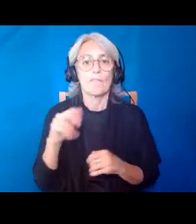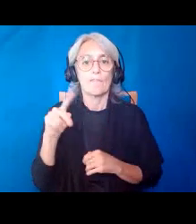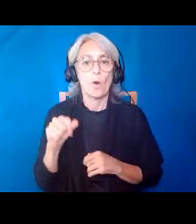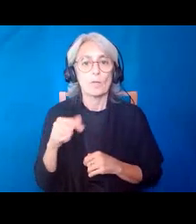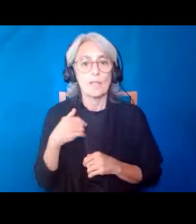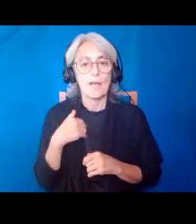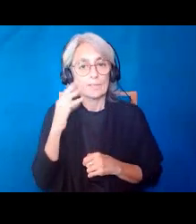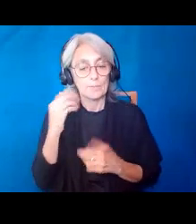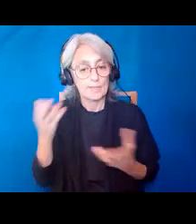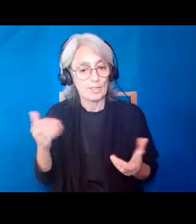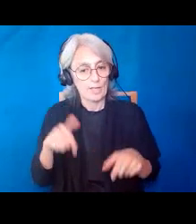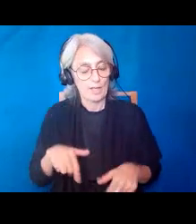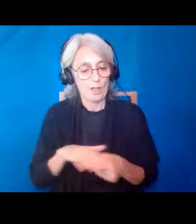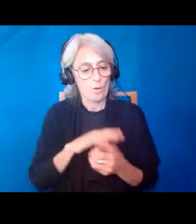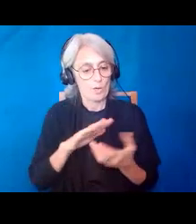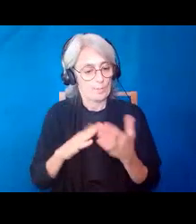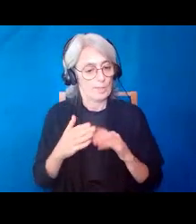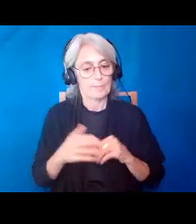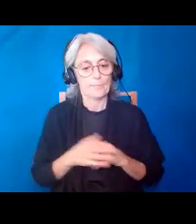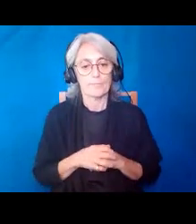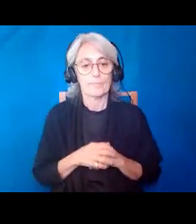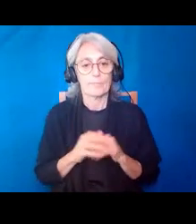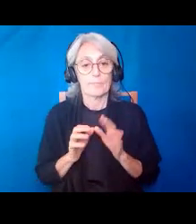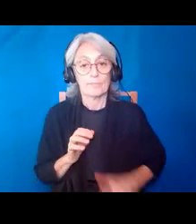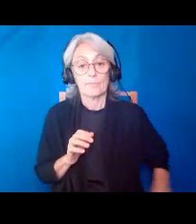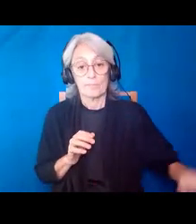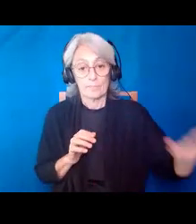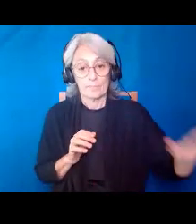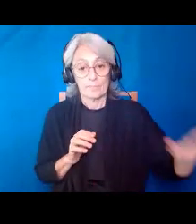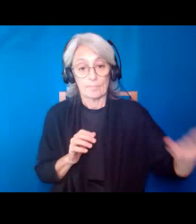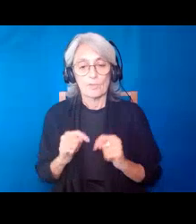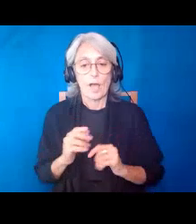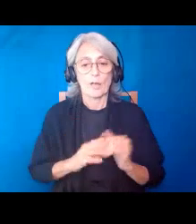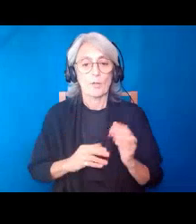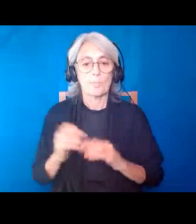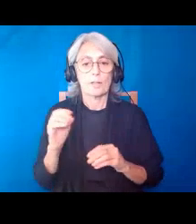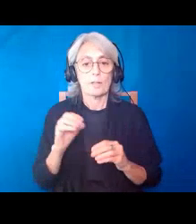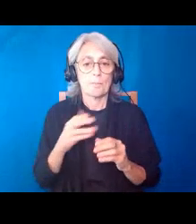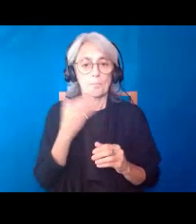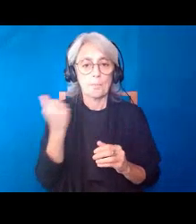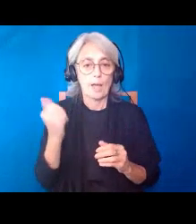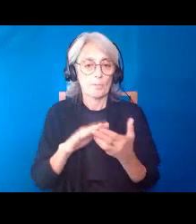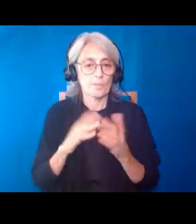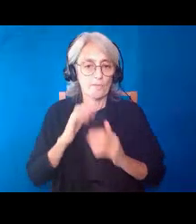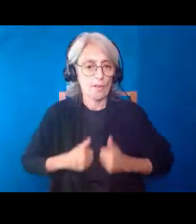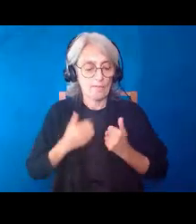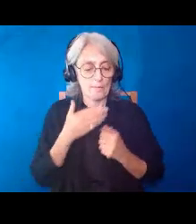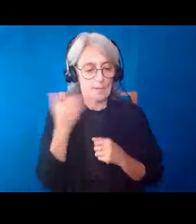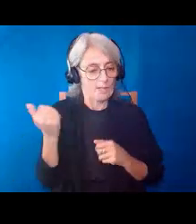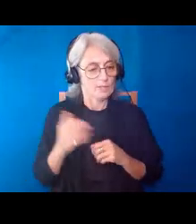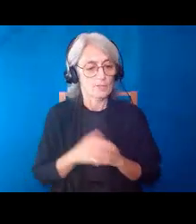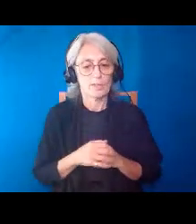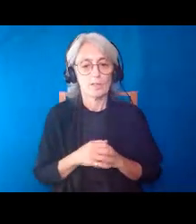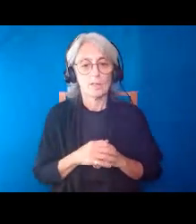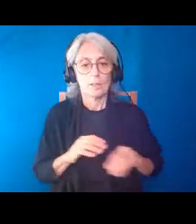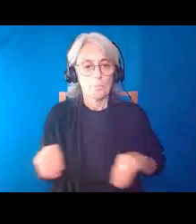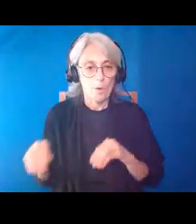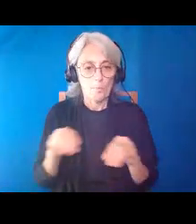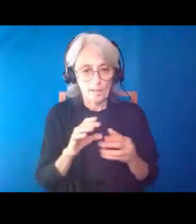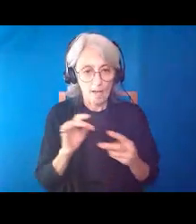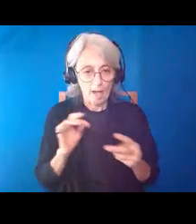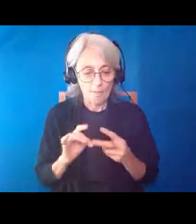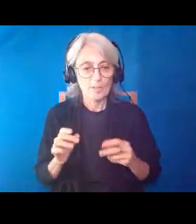community. Across the valley, we're also working to build more livable communities by expanding mobility options, as you guys have seen in the video,